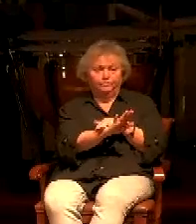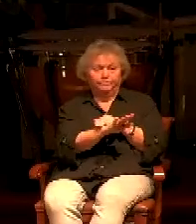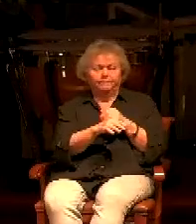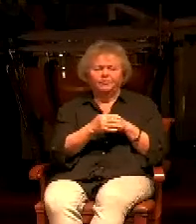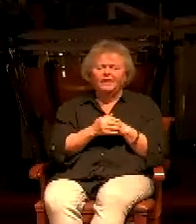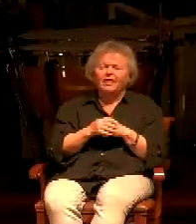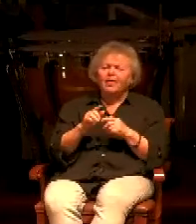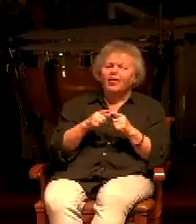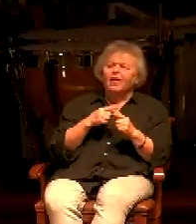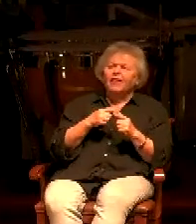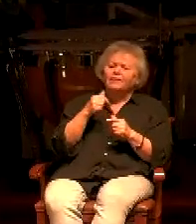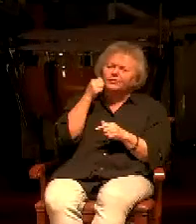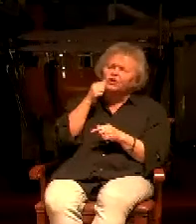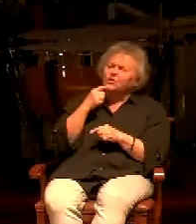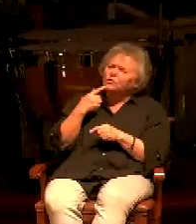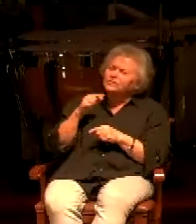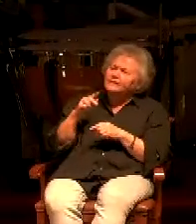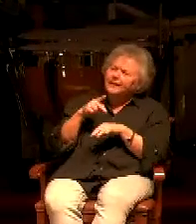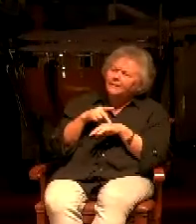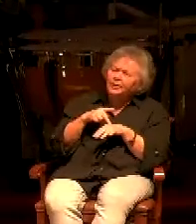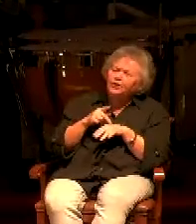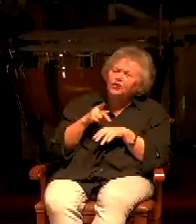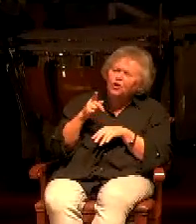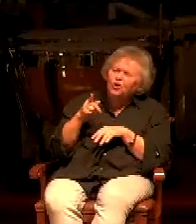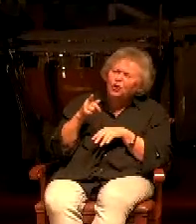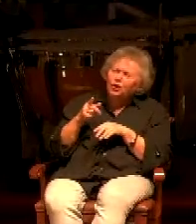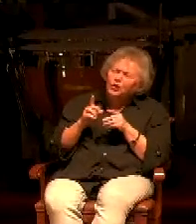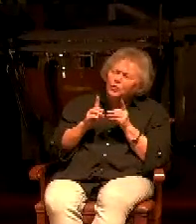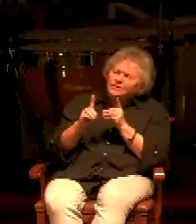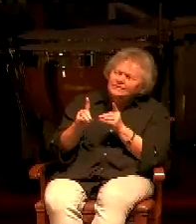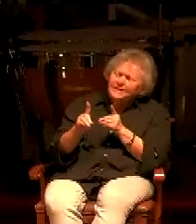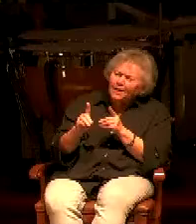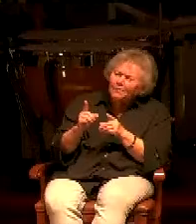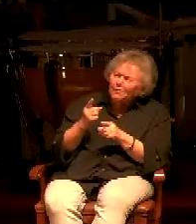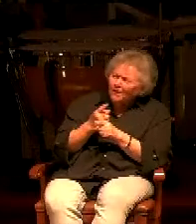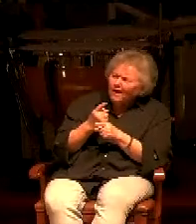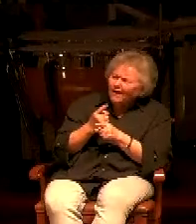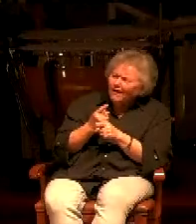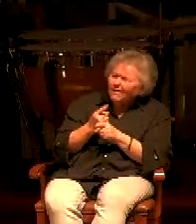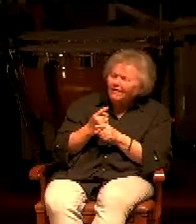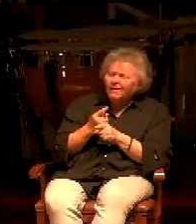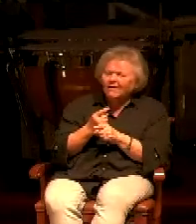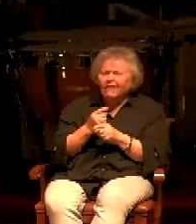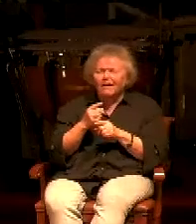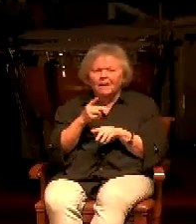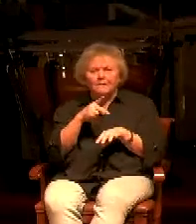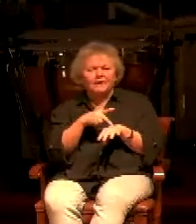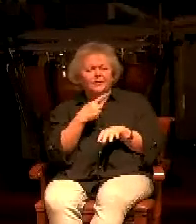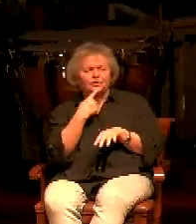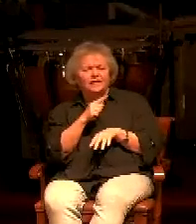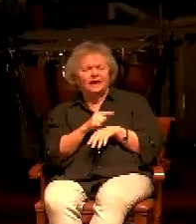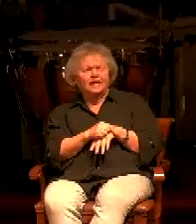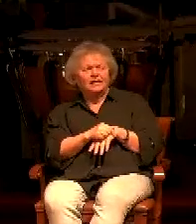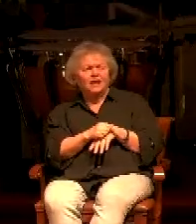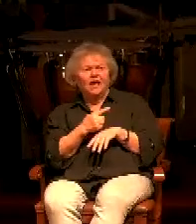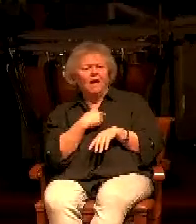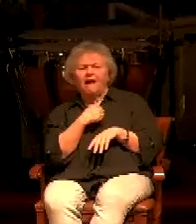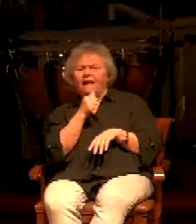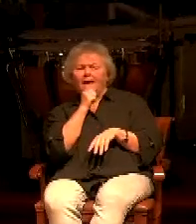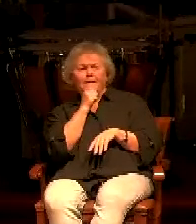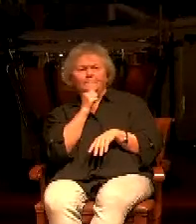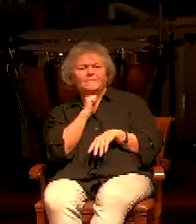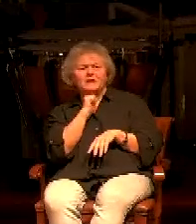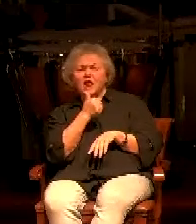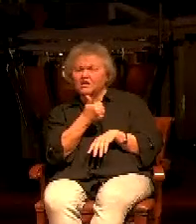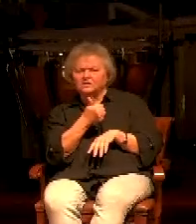to Peter, "You also are not one of this man's disciples, are you?" He said, "I am not." And